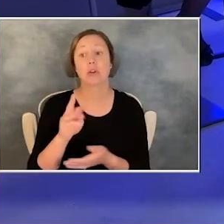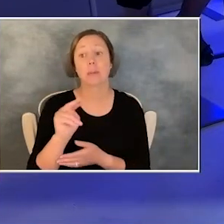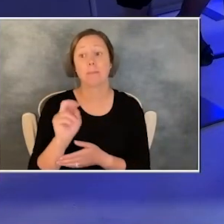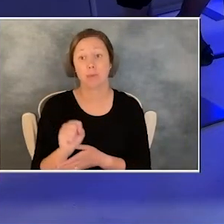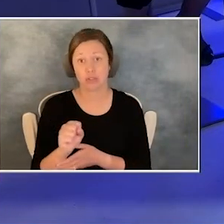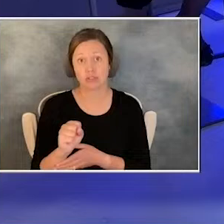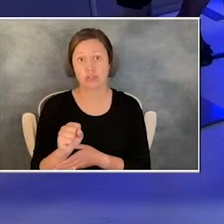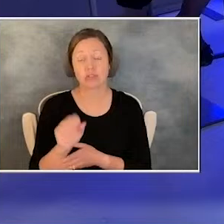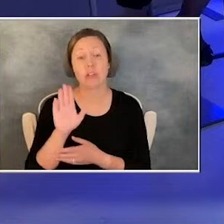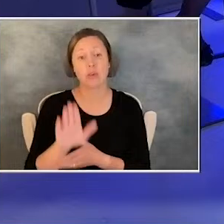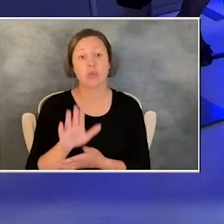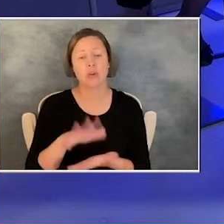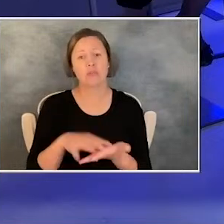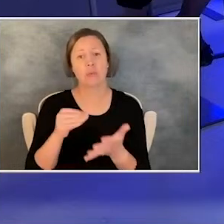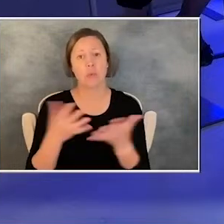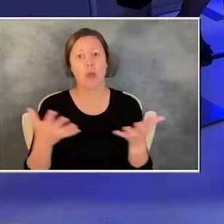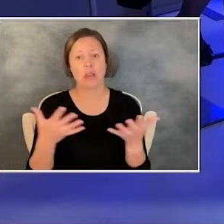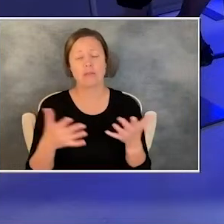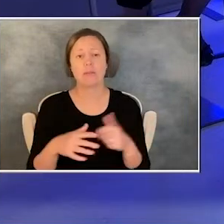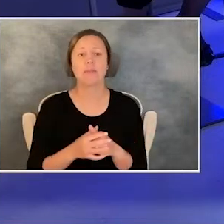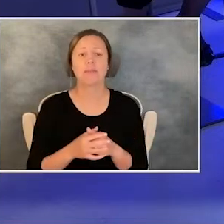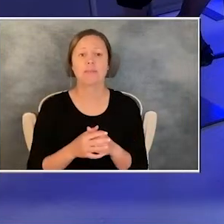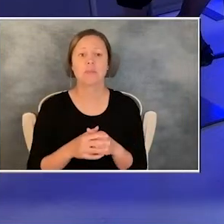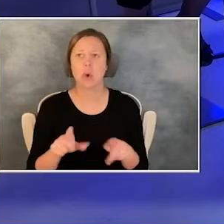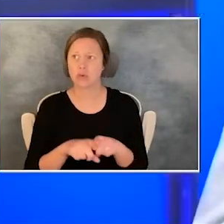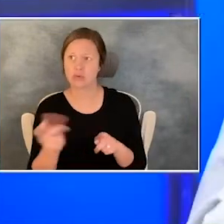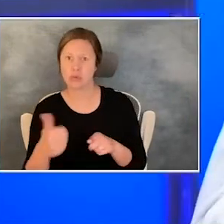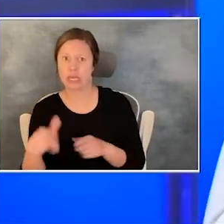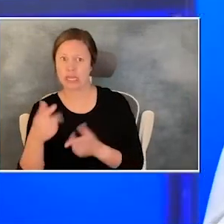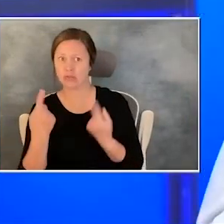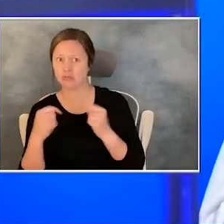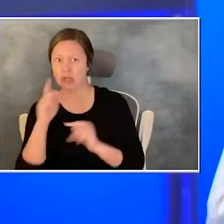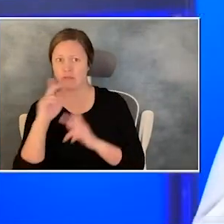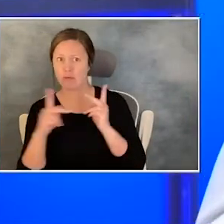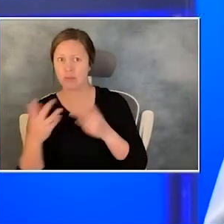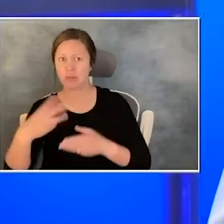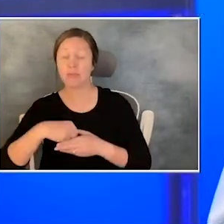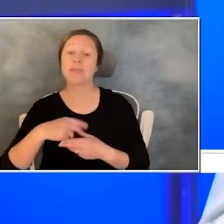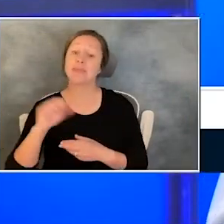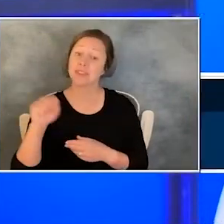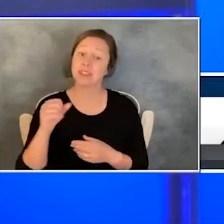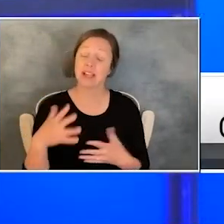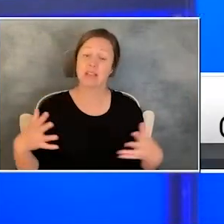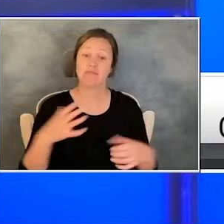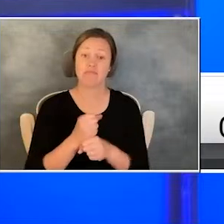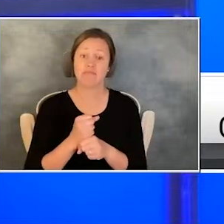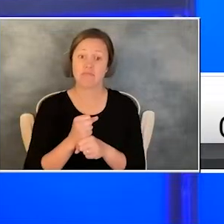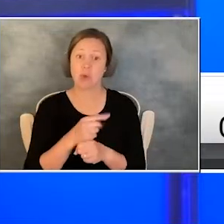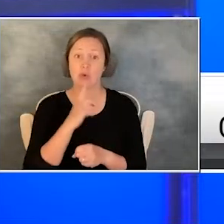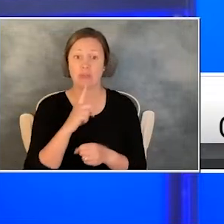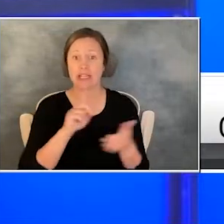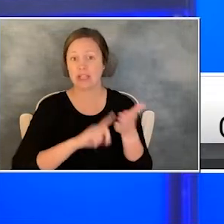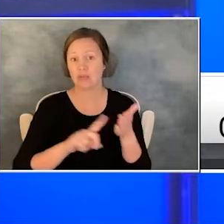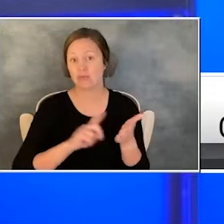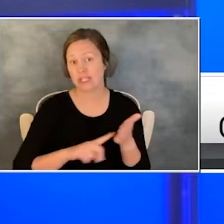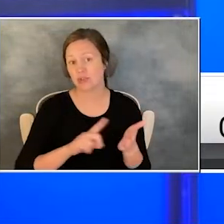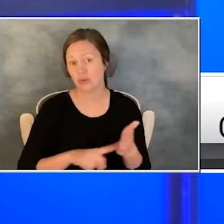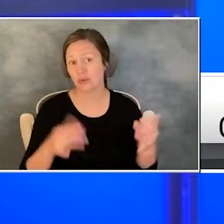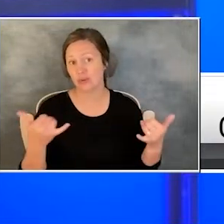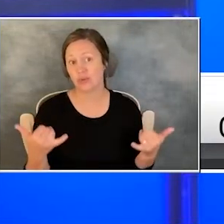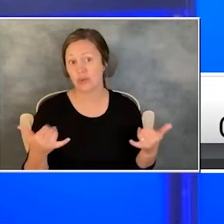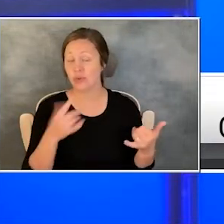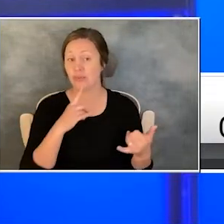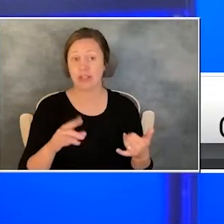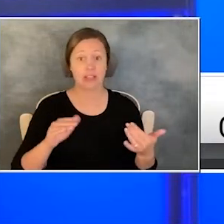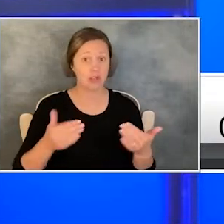trials that they could participate in. Yeah, I guess I'd sum up sort of the state of the research as it's a whole new era